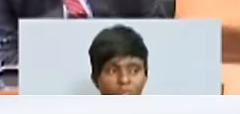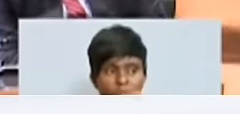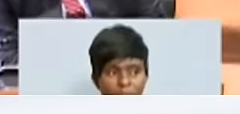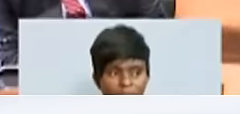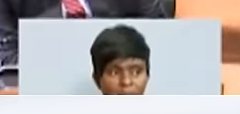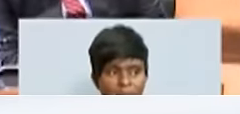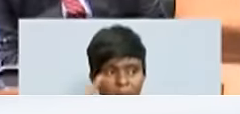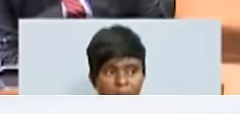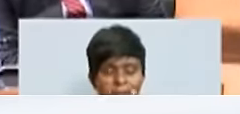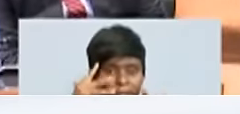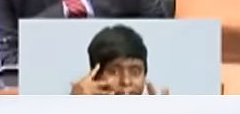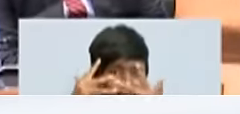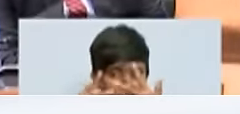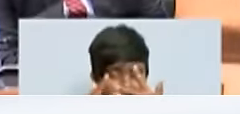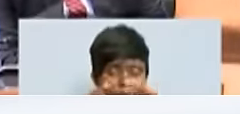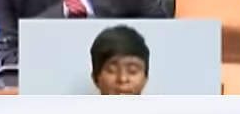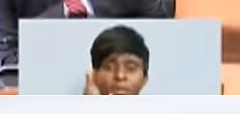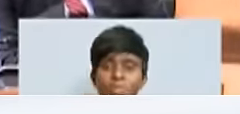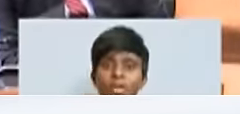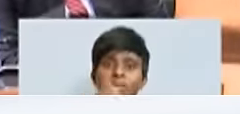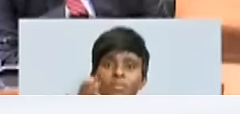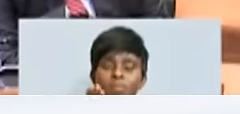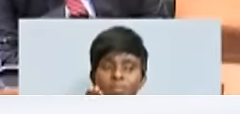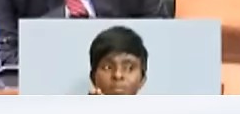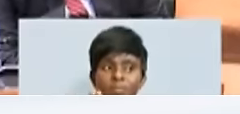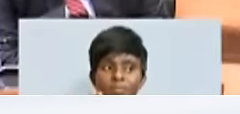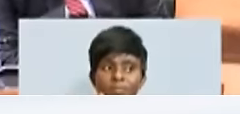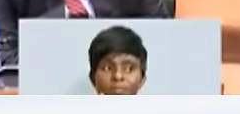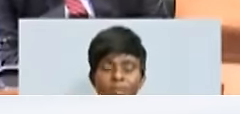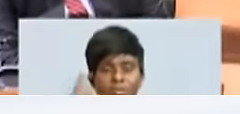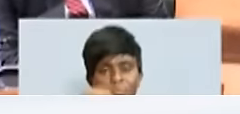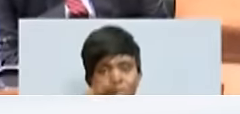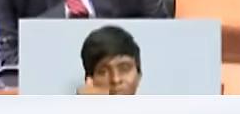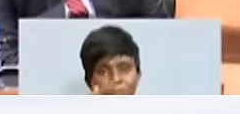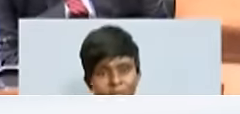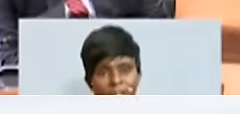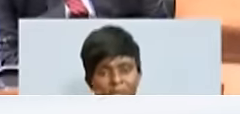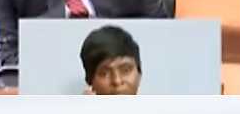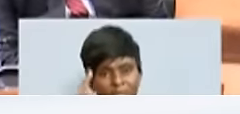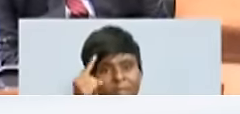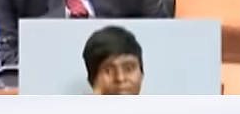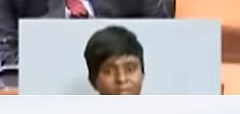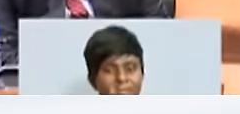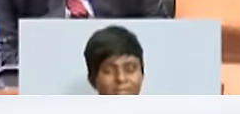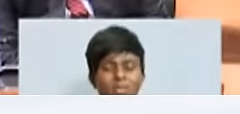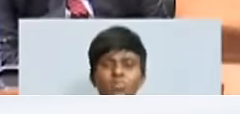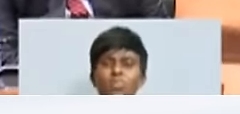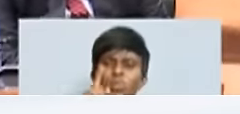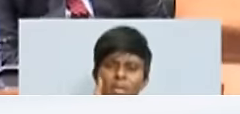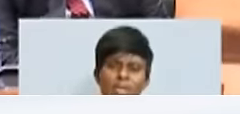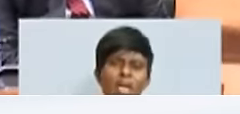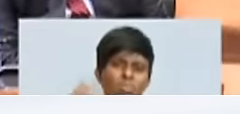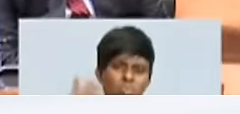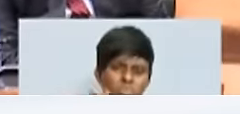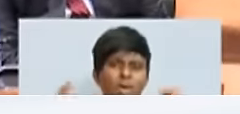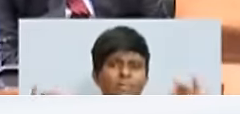been transparently undertaken for the first time in a long time